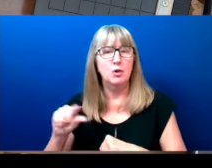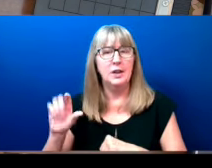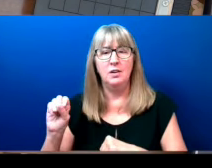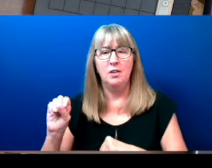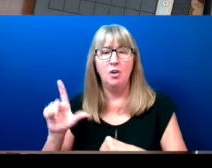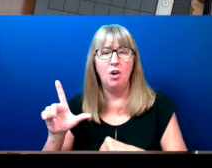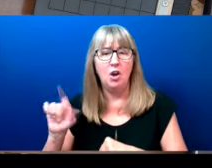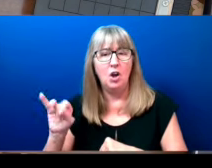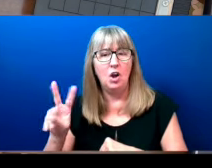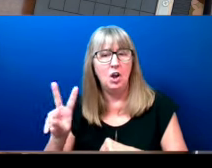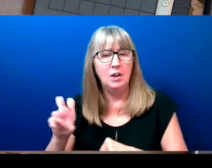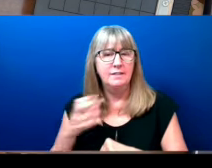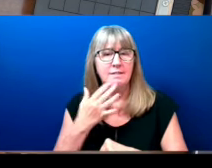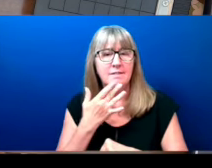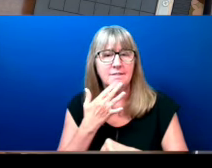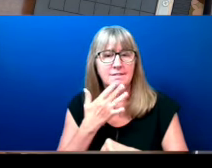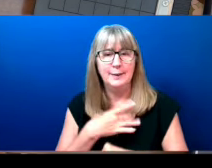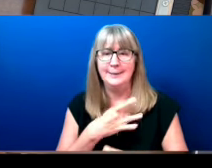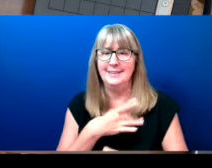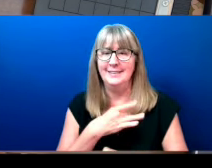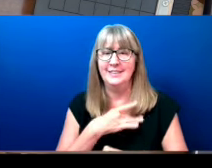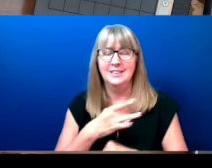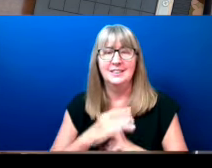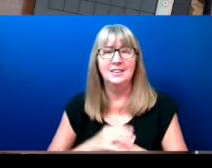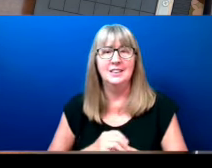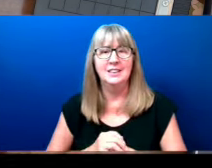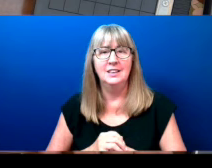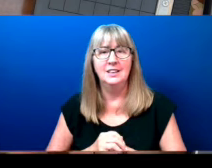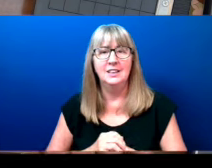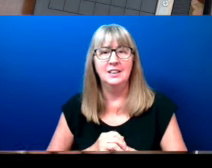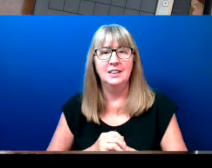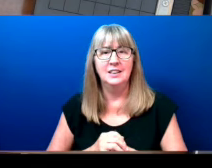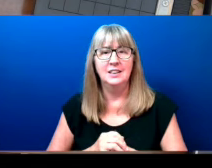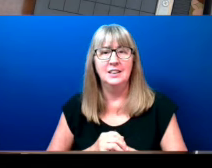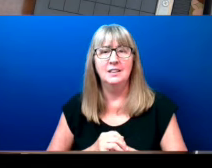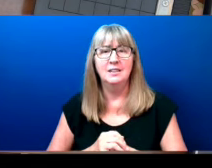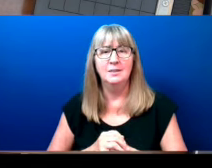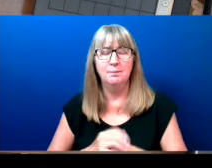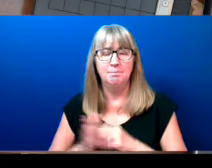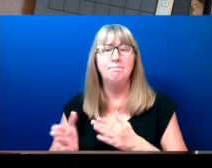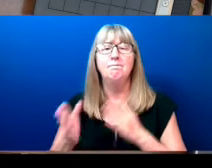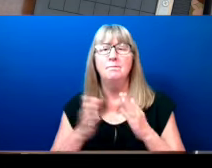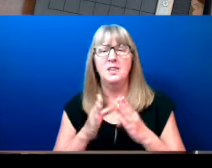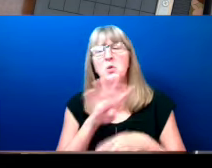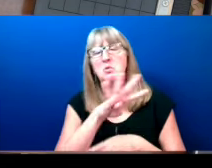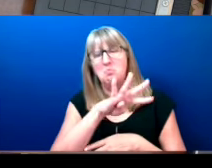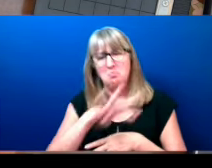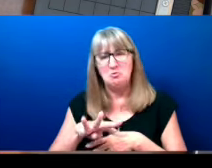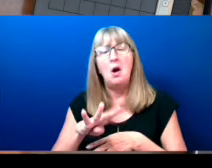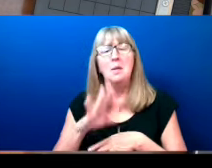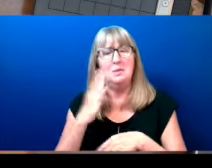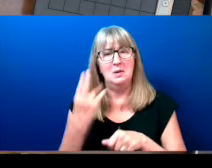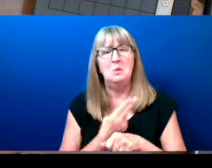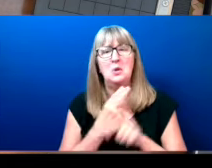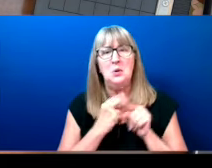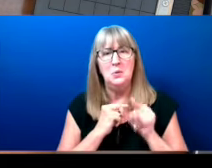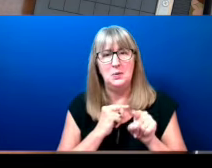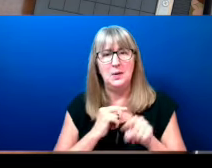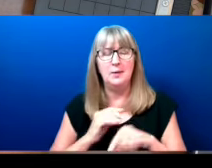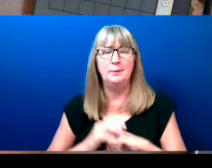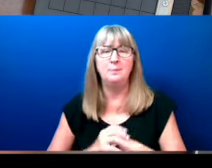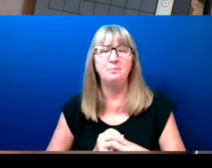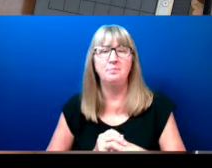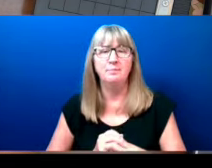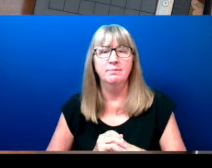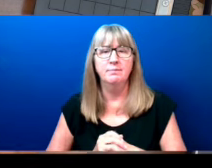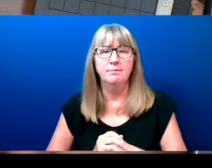that olive green. I'm just setting these on here so I'm not gluing. And then another one I could do in the stripes or the olive green.